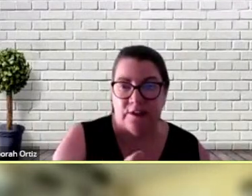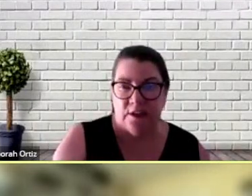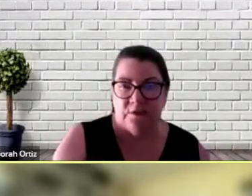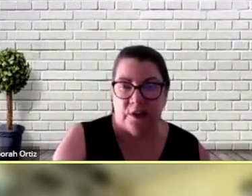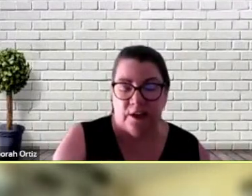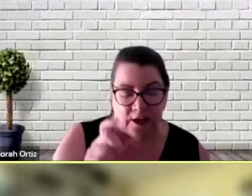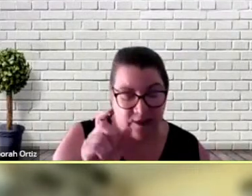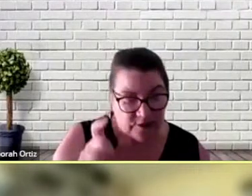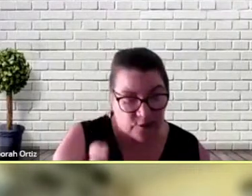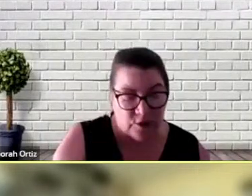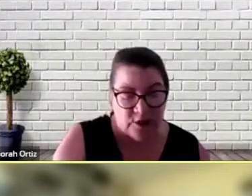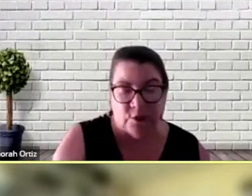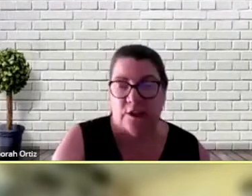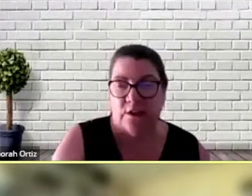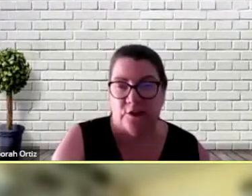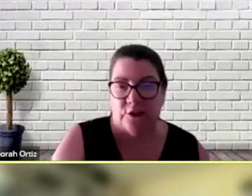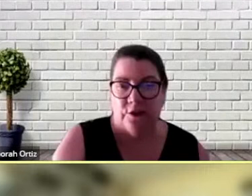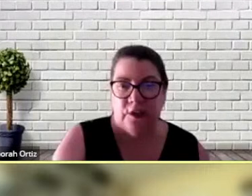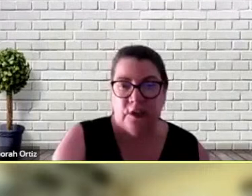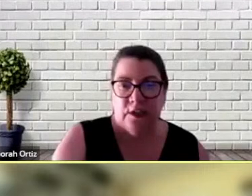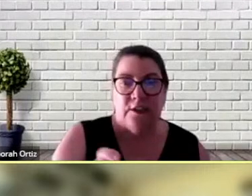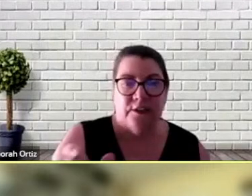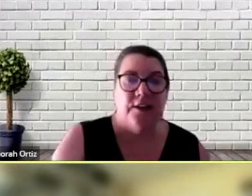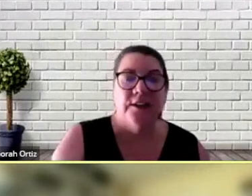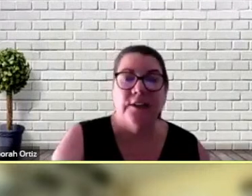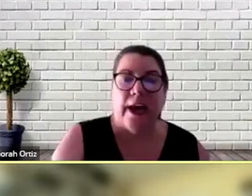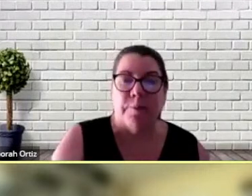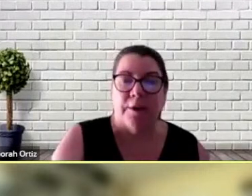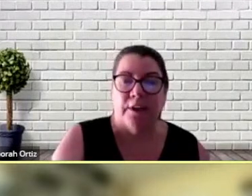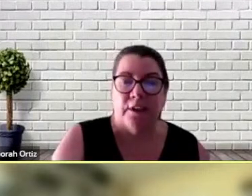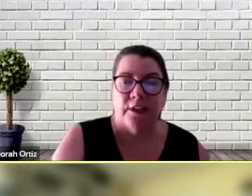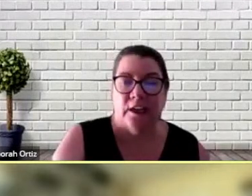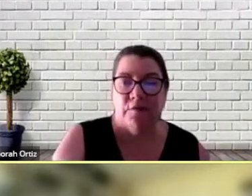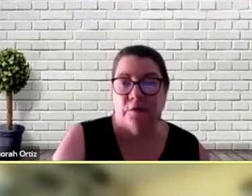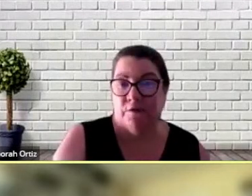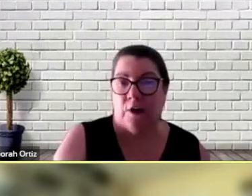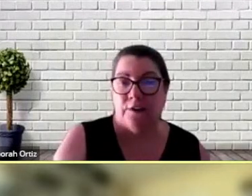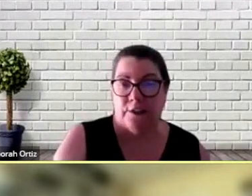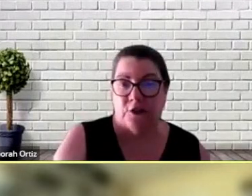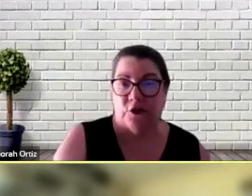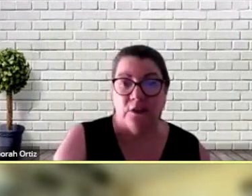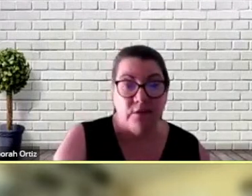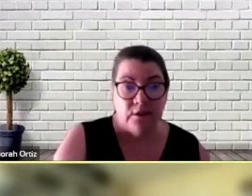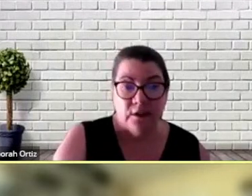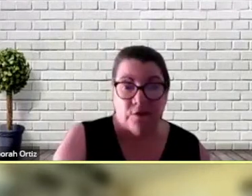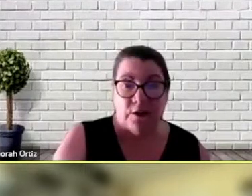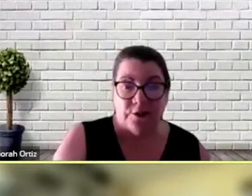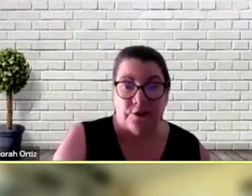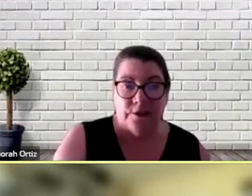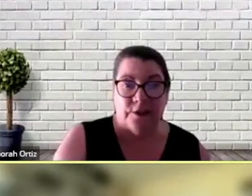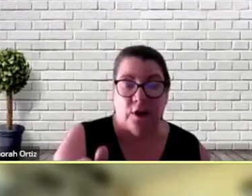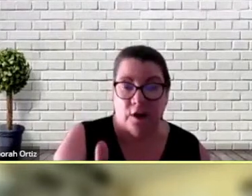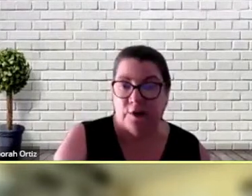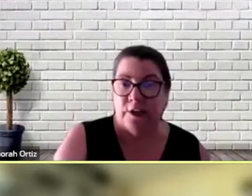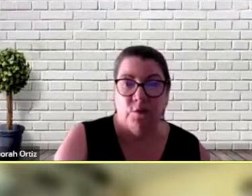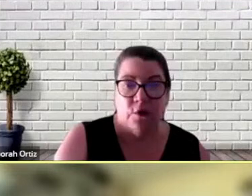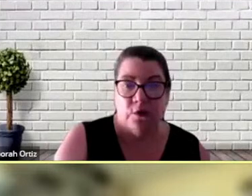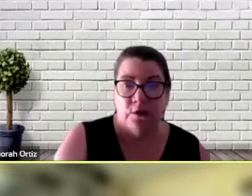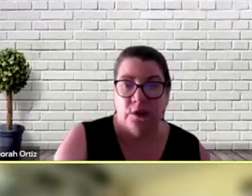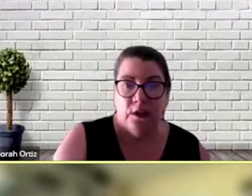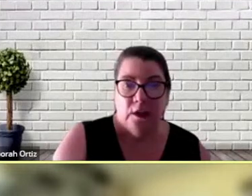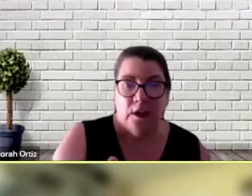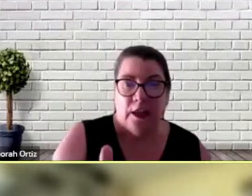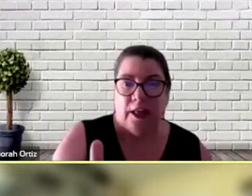is and I think the really critical issue is, does this happen in time for the fall session for our students that are